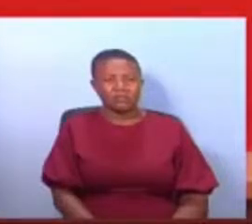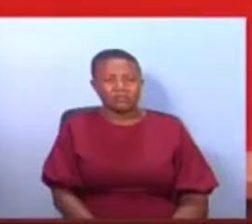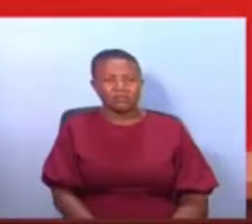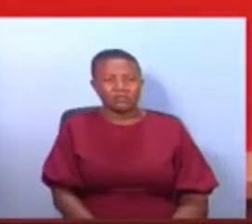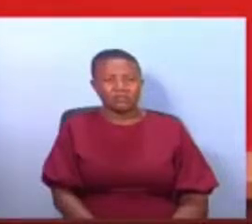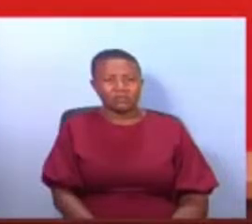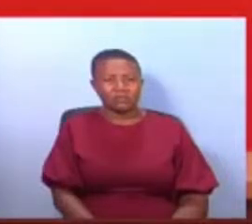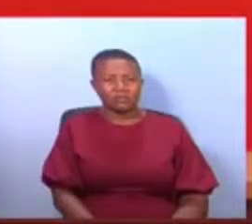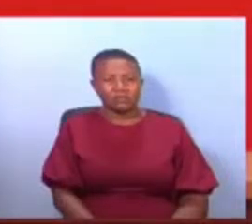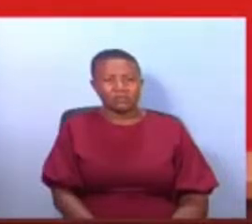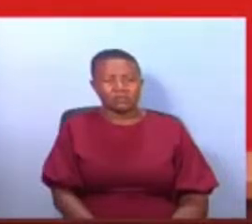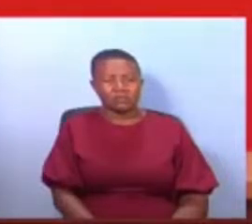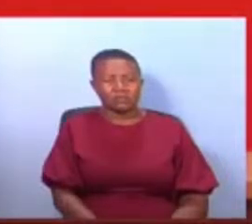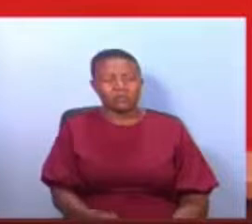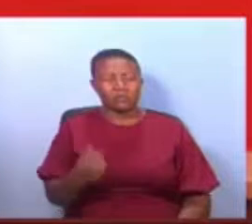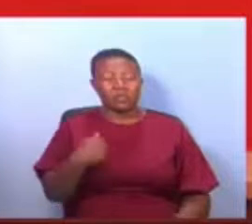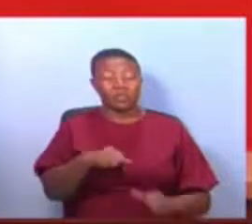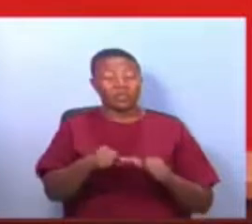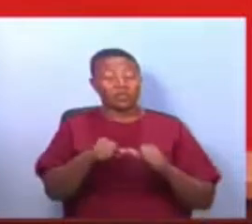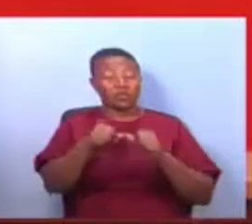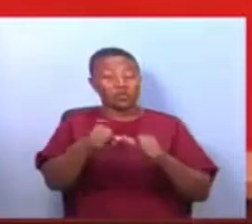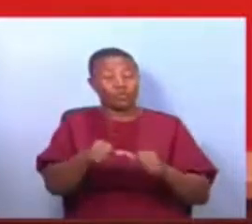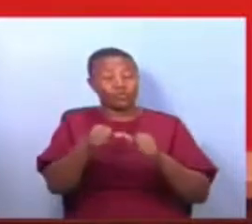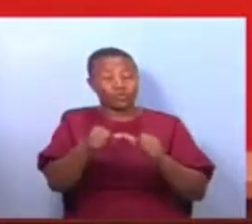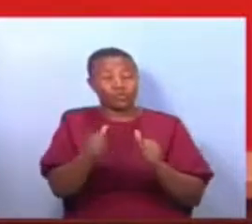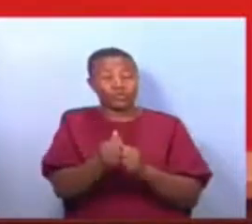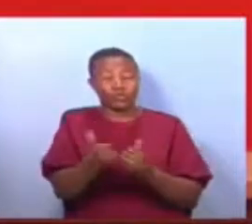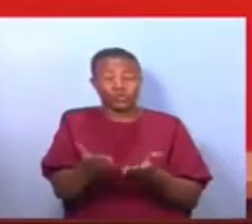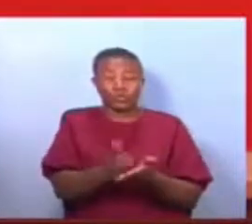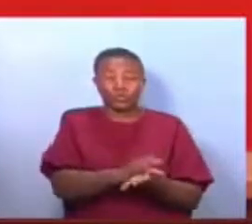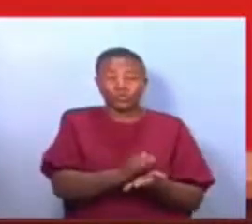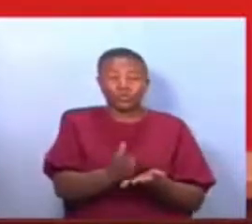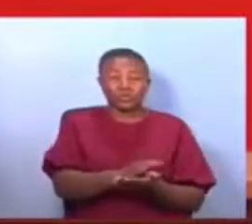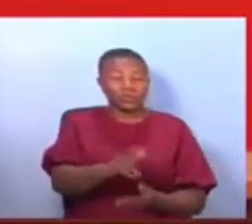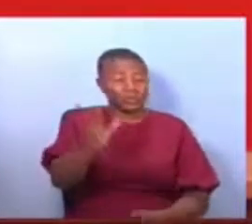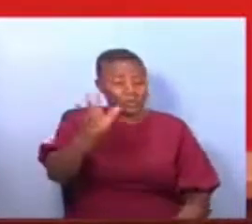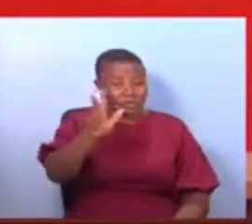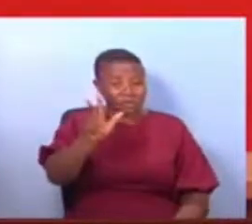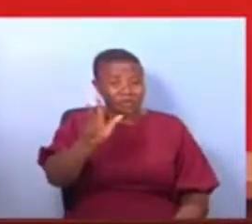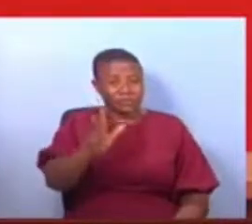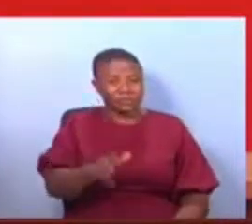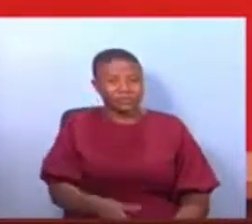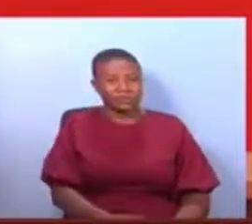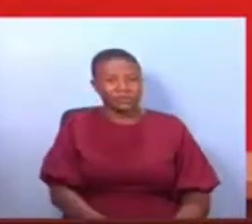order. We are proceeding with page 3 of votes and proceedings.